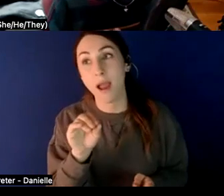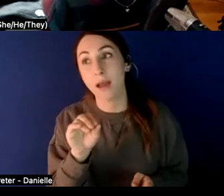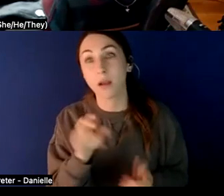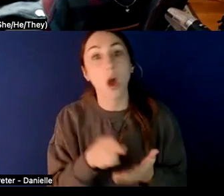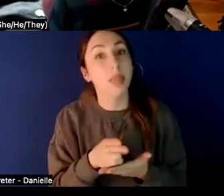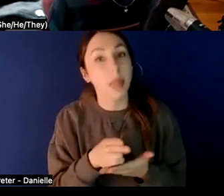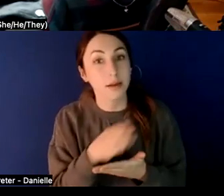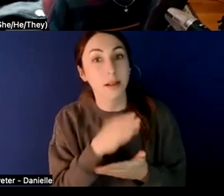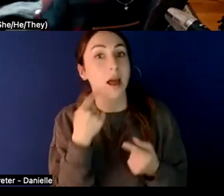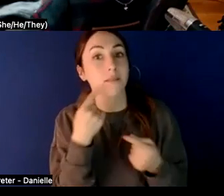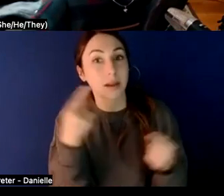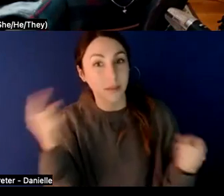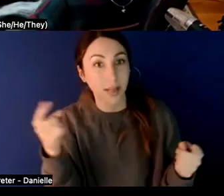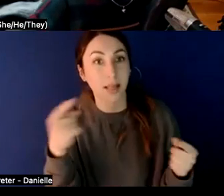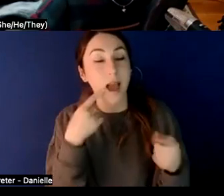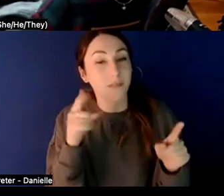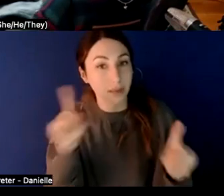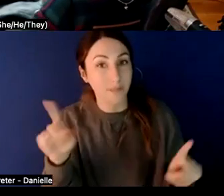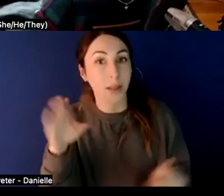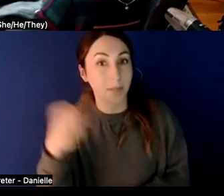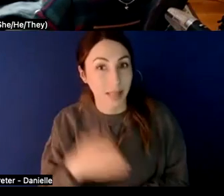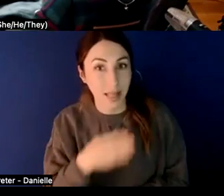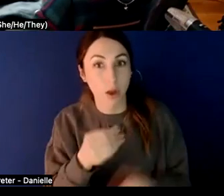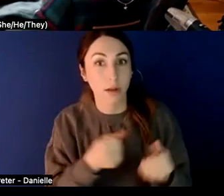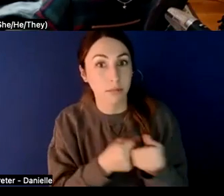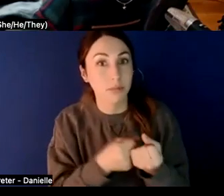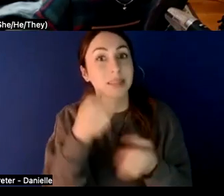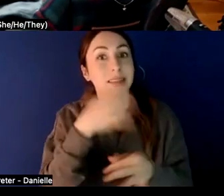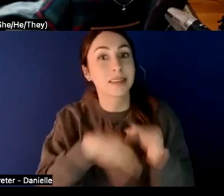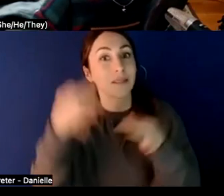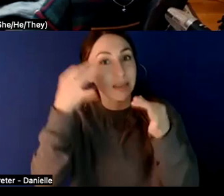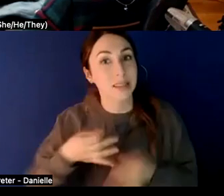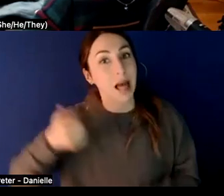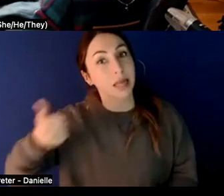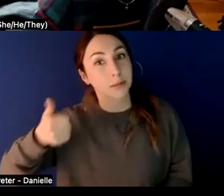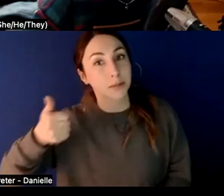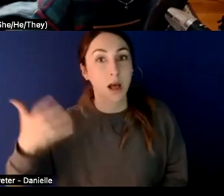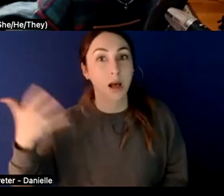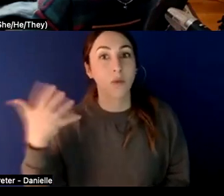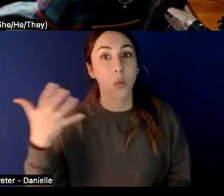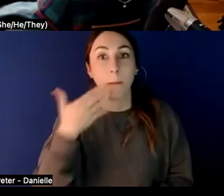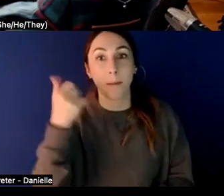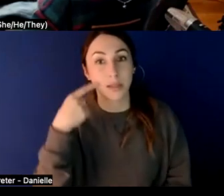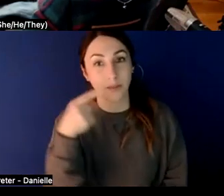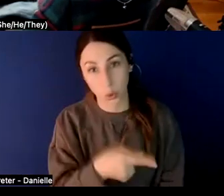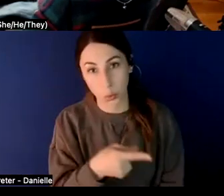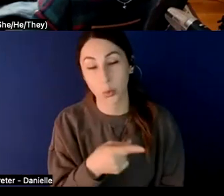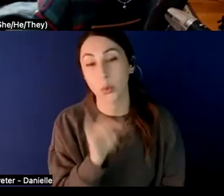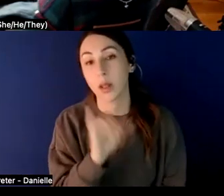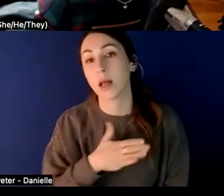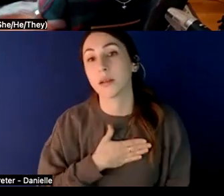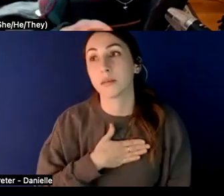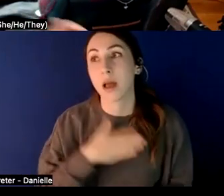and effectively do that, instead of just deciding themselves what that looks like for you. So that would be my biggest tip, is